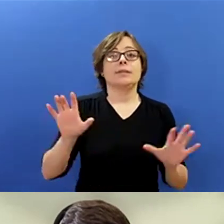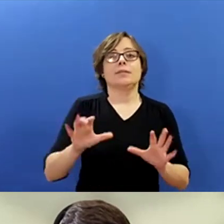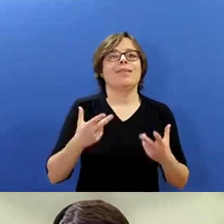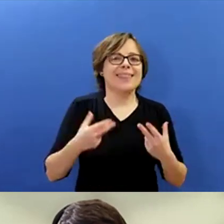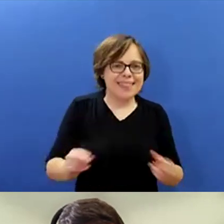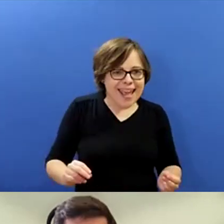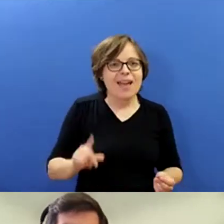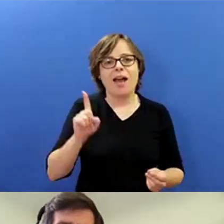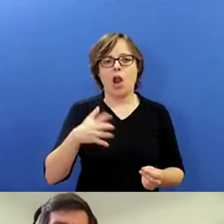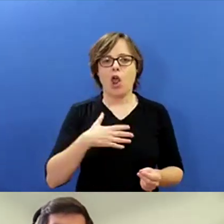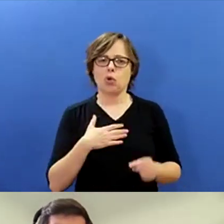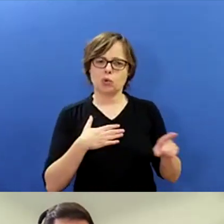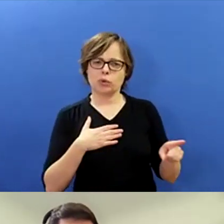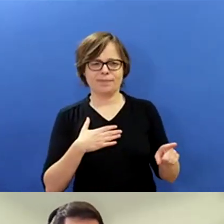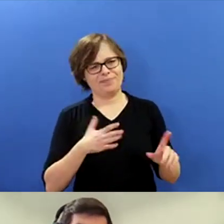very important